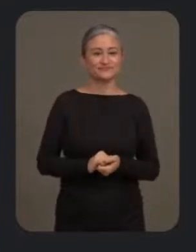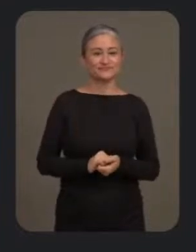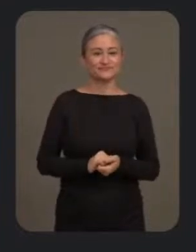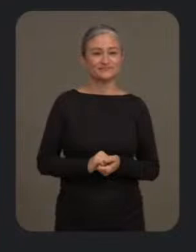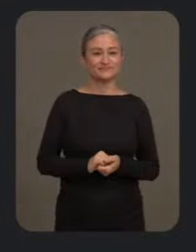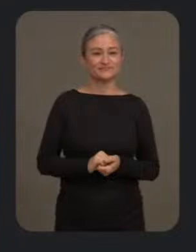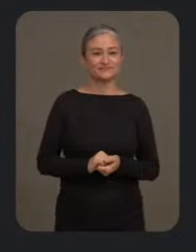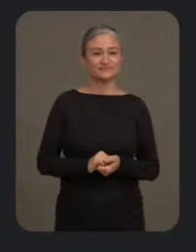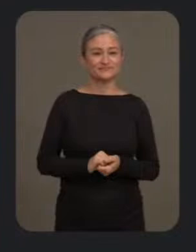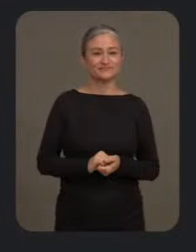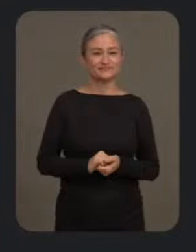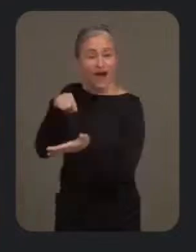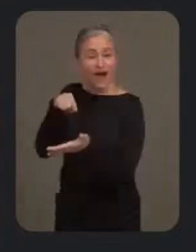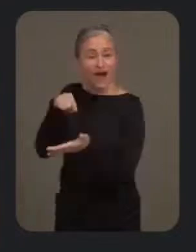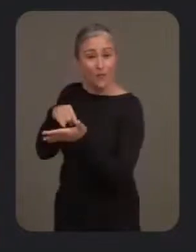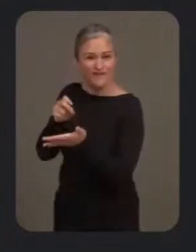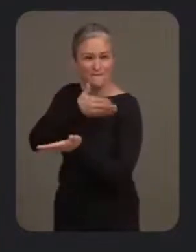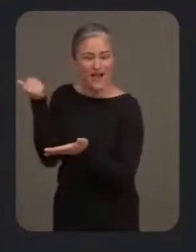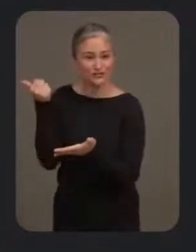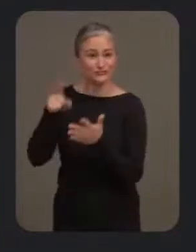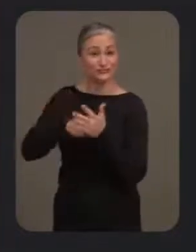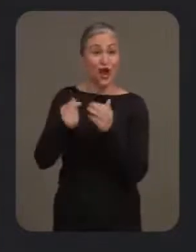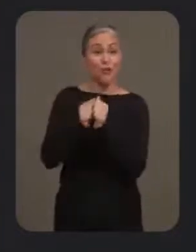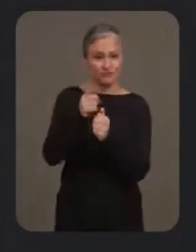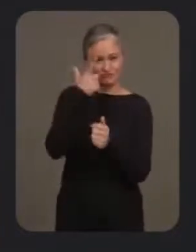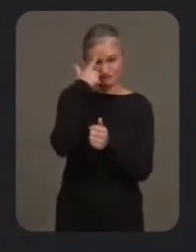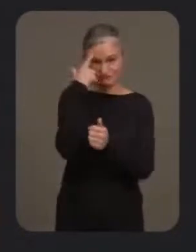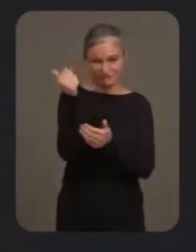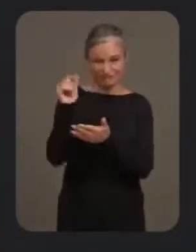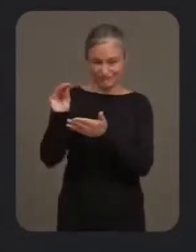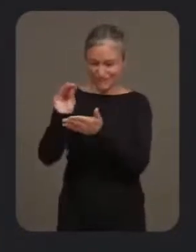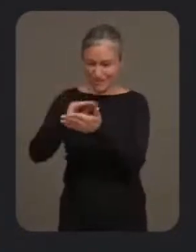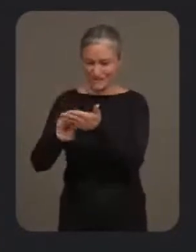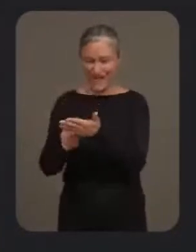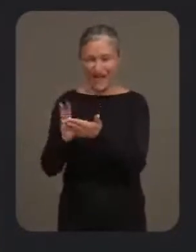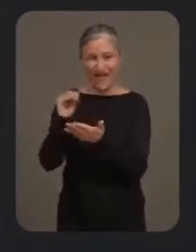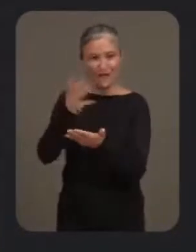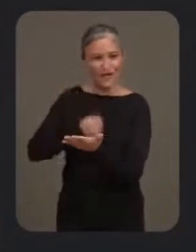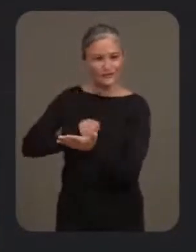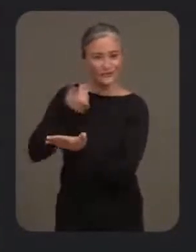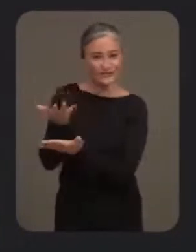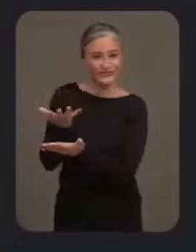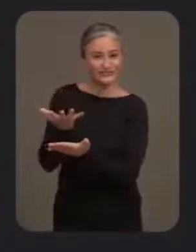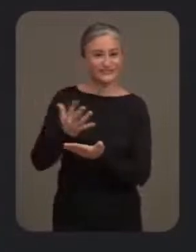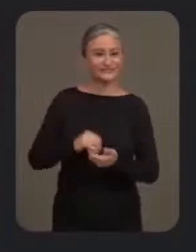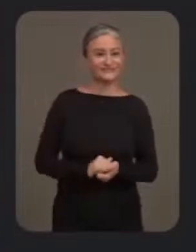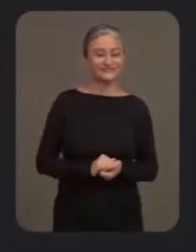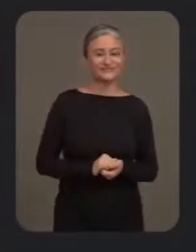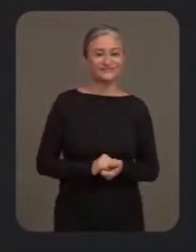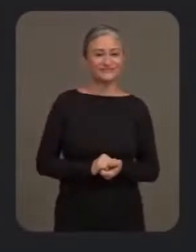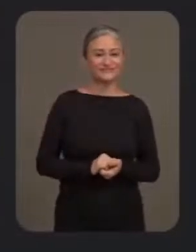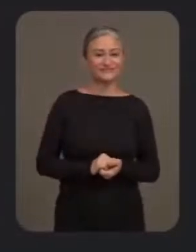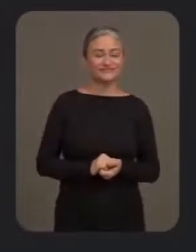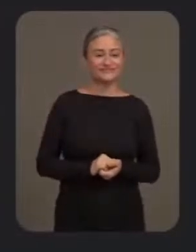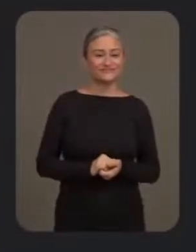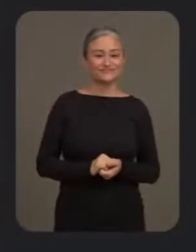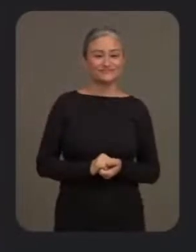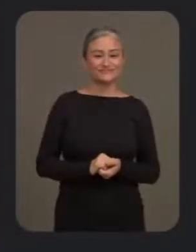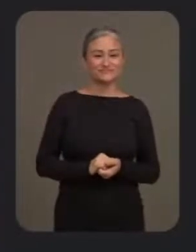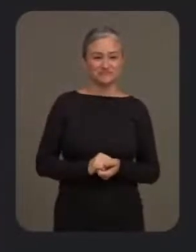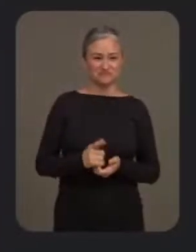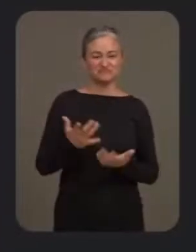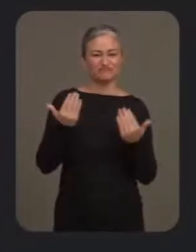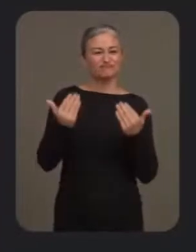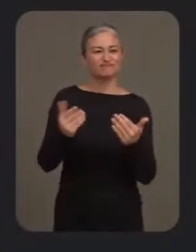the things you know about Android even better, starting with customization and expression. Let's begin